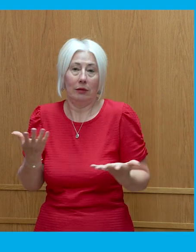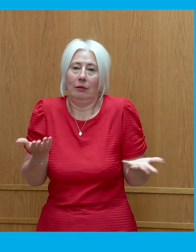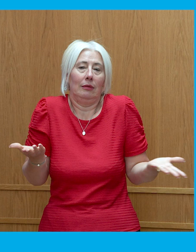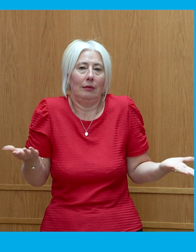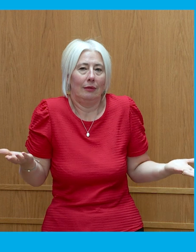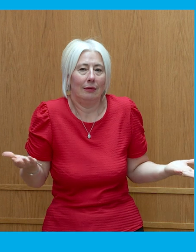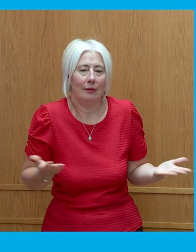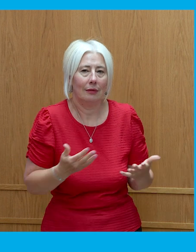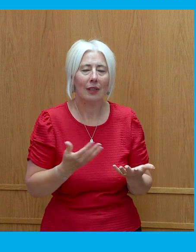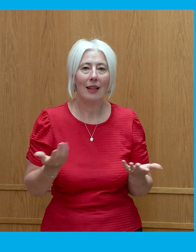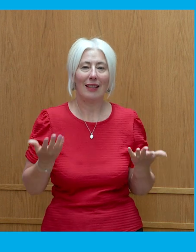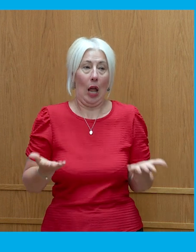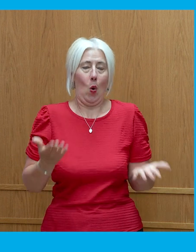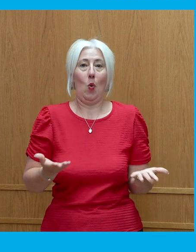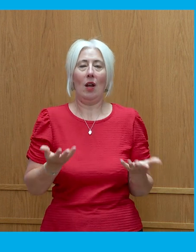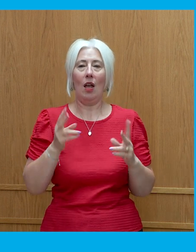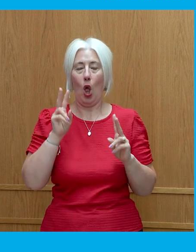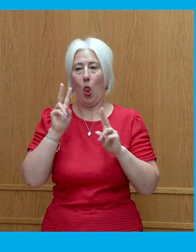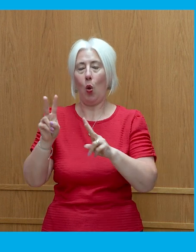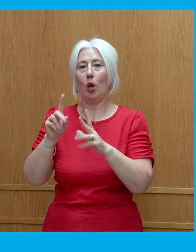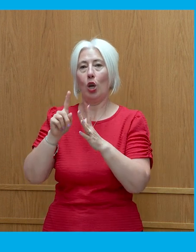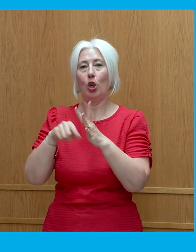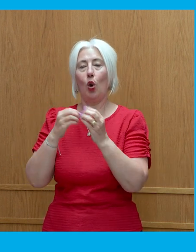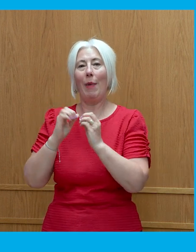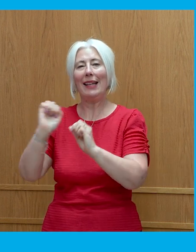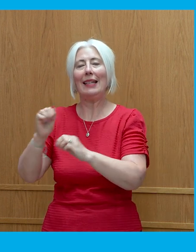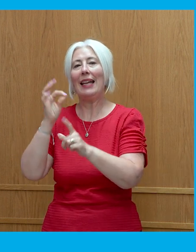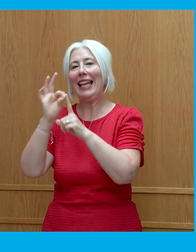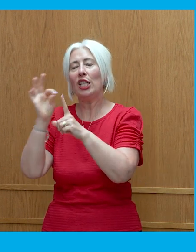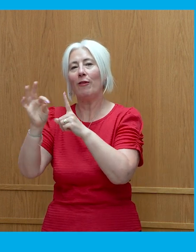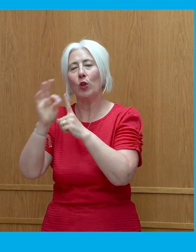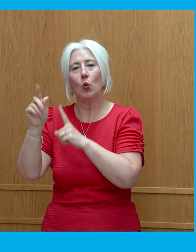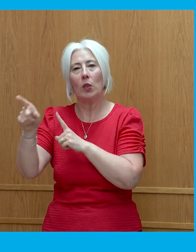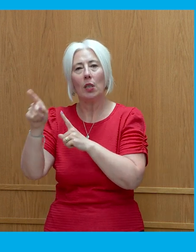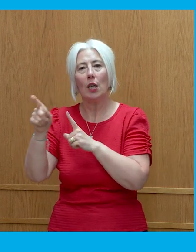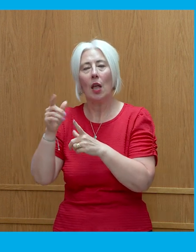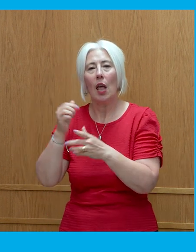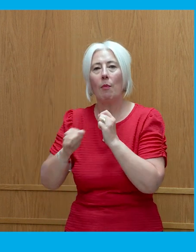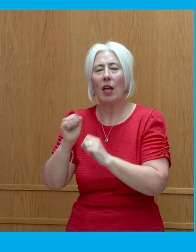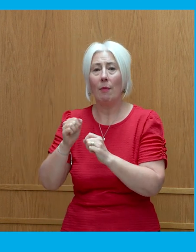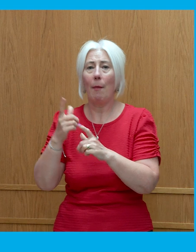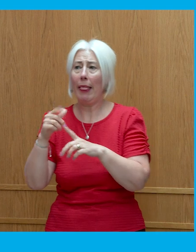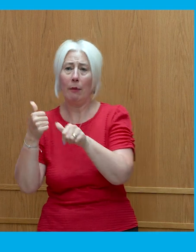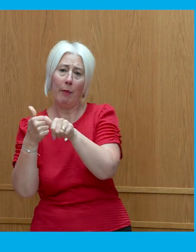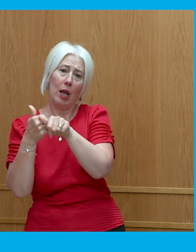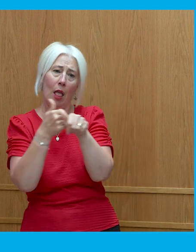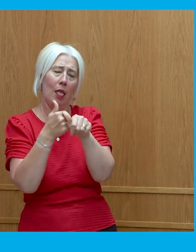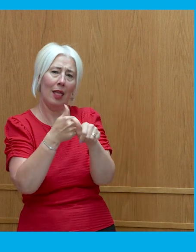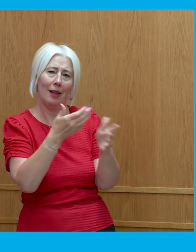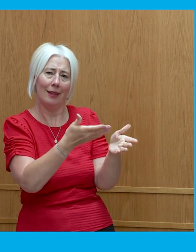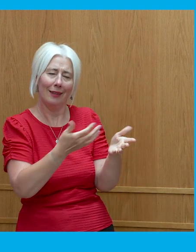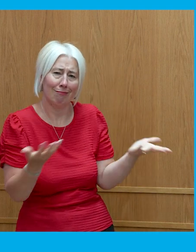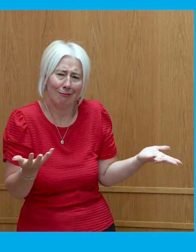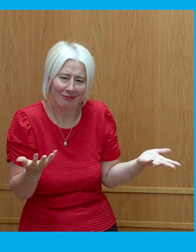I think that, especially if you look at the way Biden was speaking in his interviews, he almost became a little bit Trumpian. He was like, you